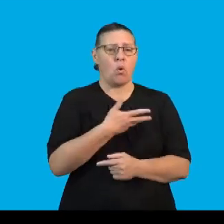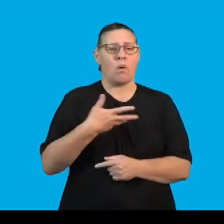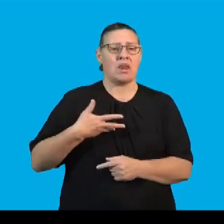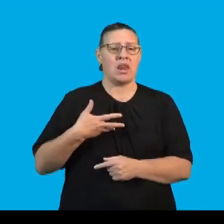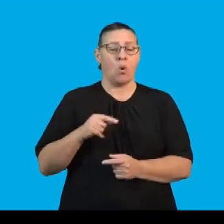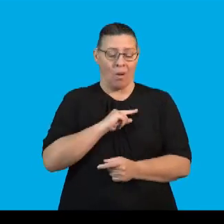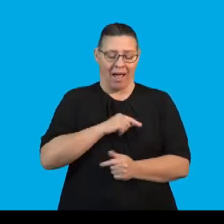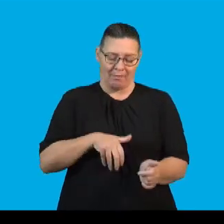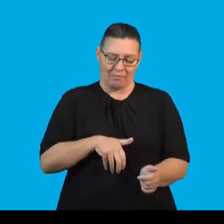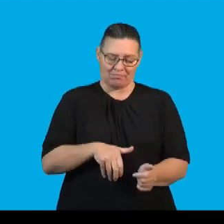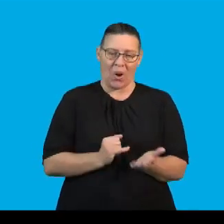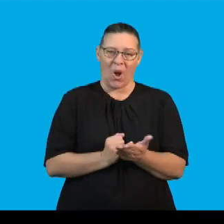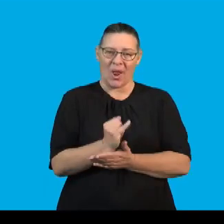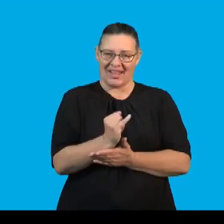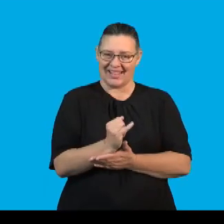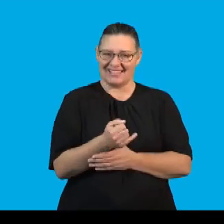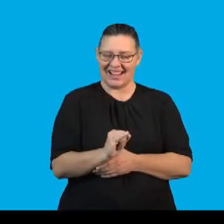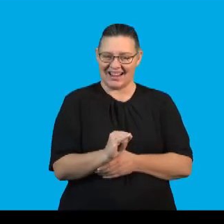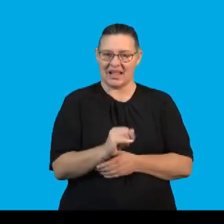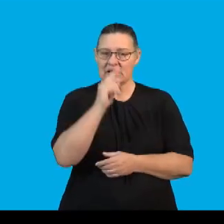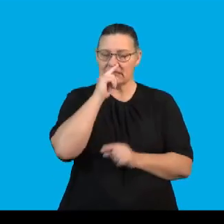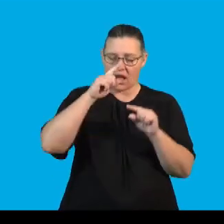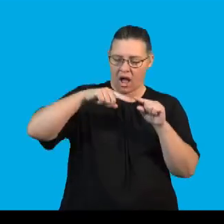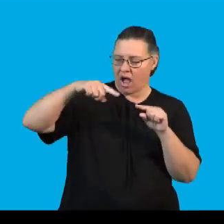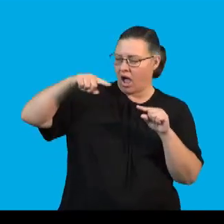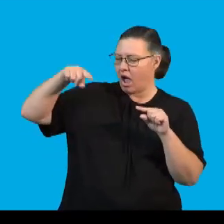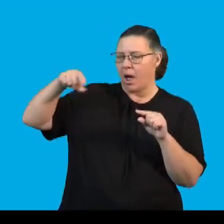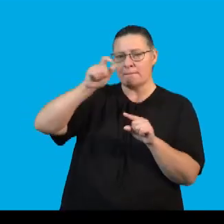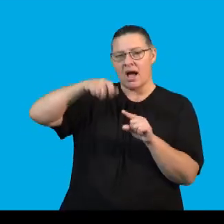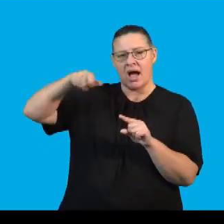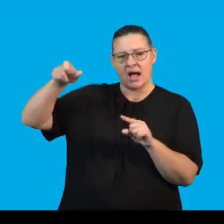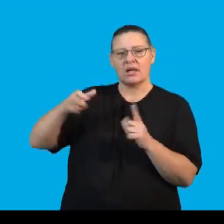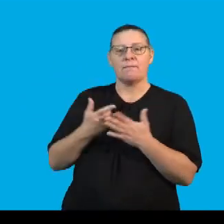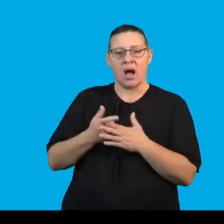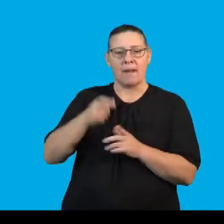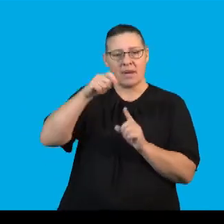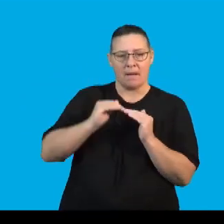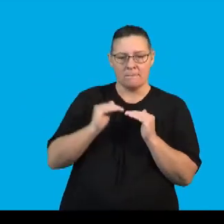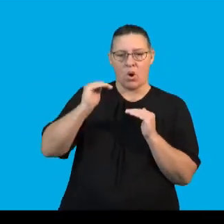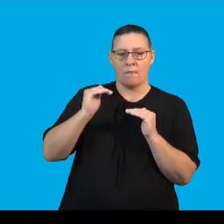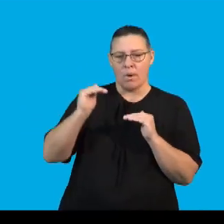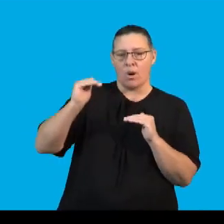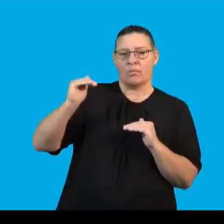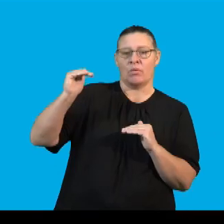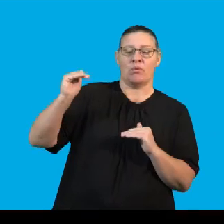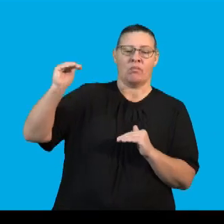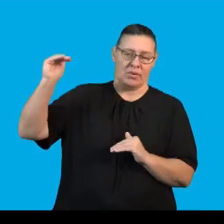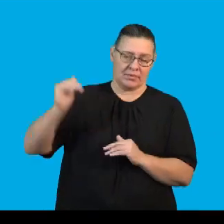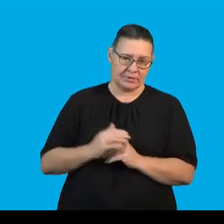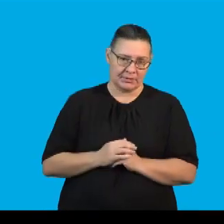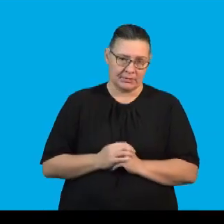early stages of pregnancy. So check the trend of your bars. You can see there's an increase on your bars.